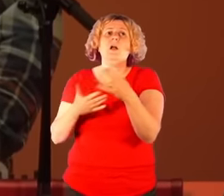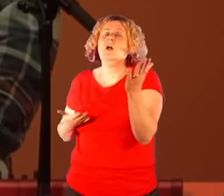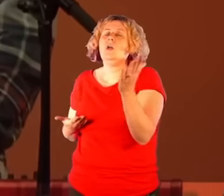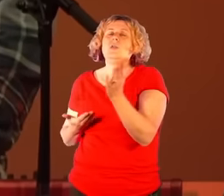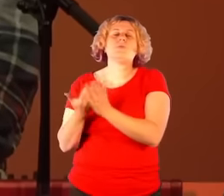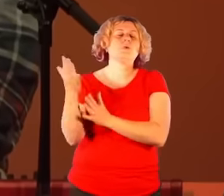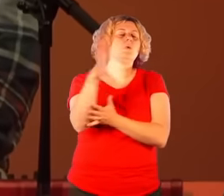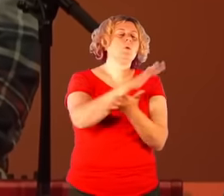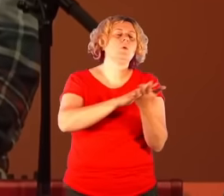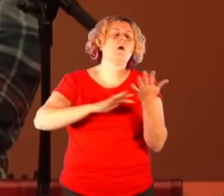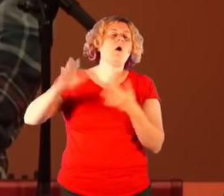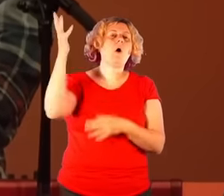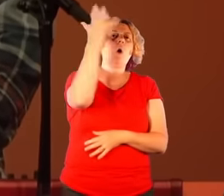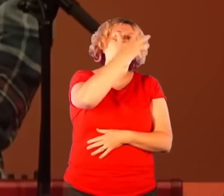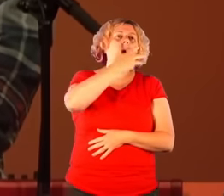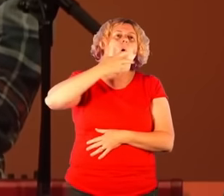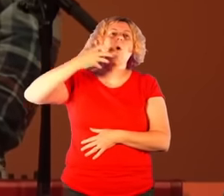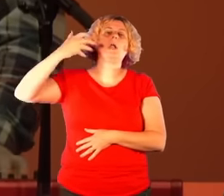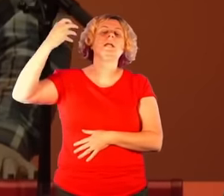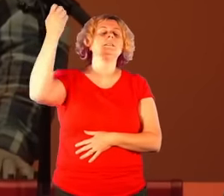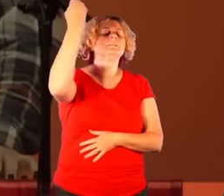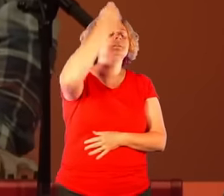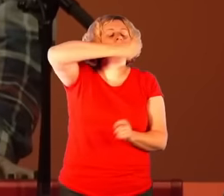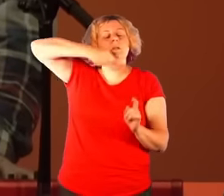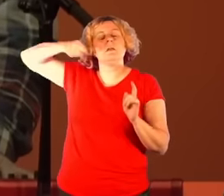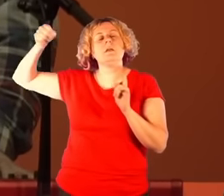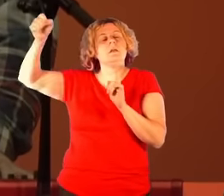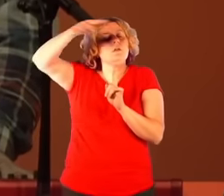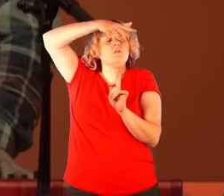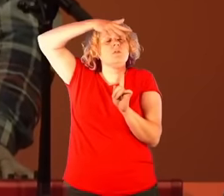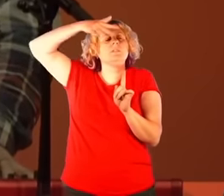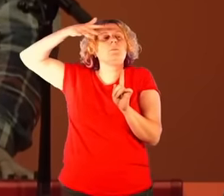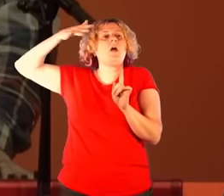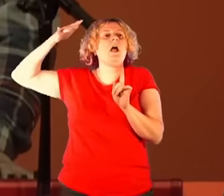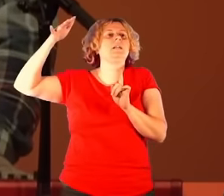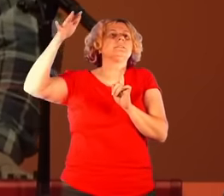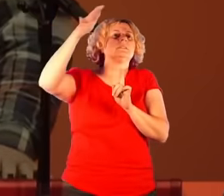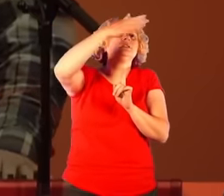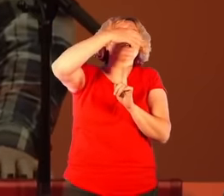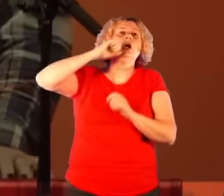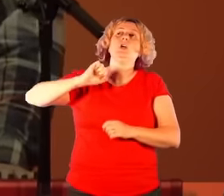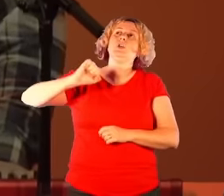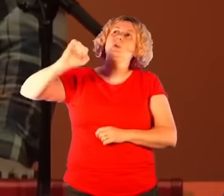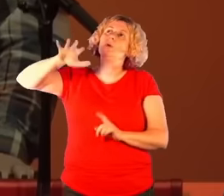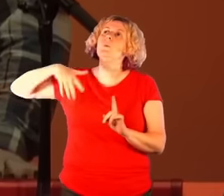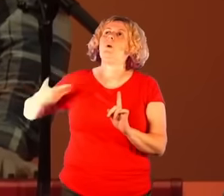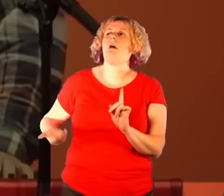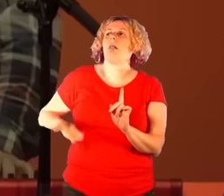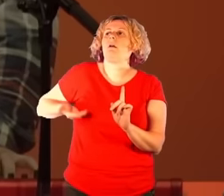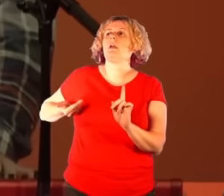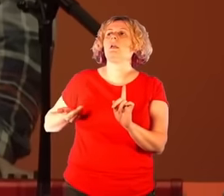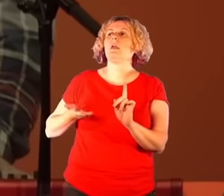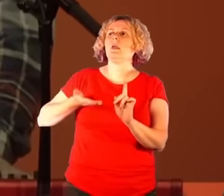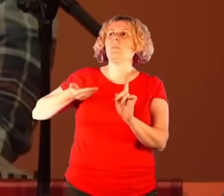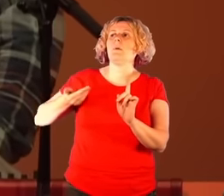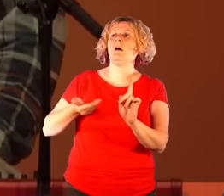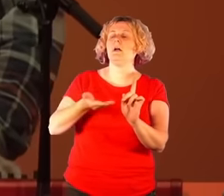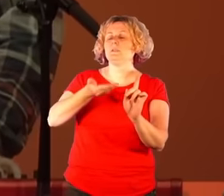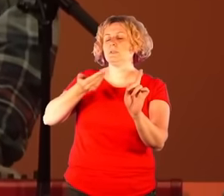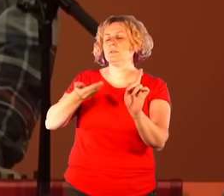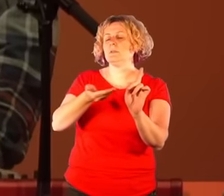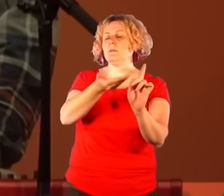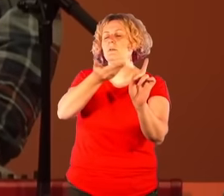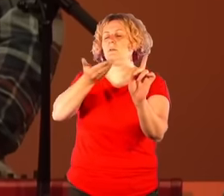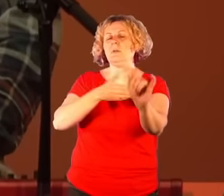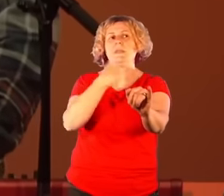friend. Through the Holy Spirit's presence, you will keep